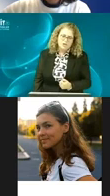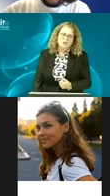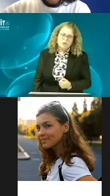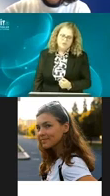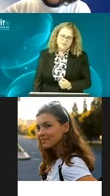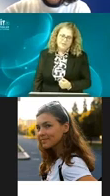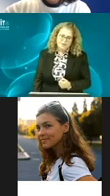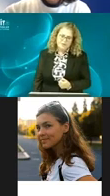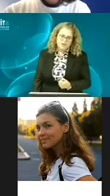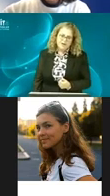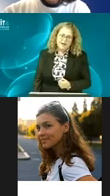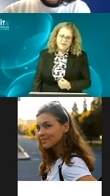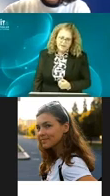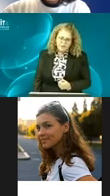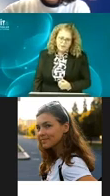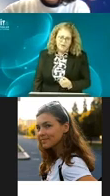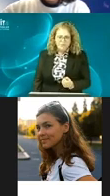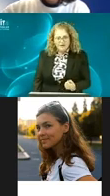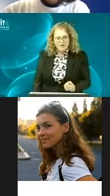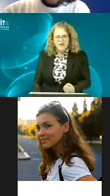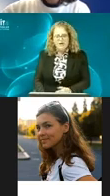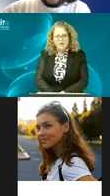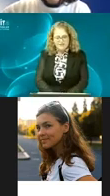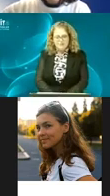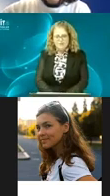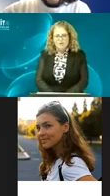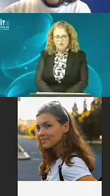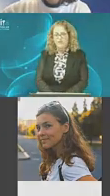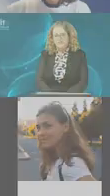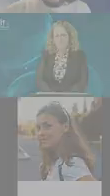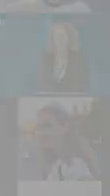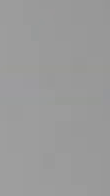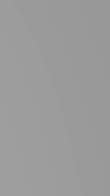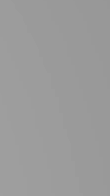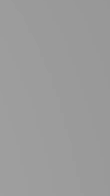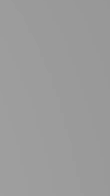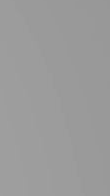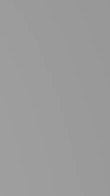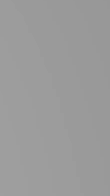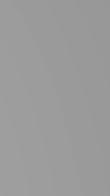interaction via speech. I thank you very much, and I will accept questions if you have.